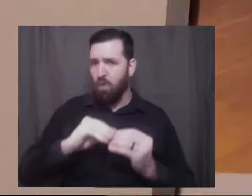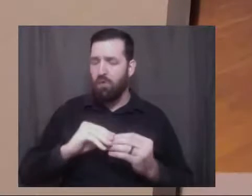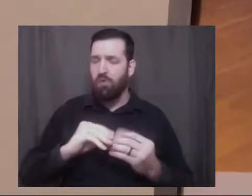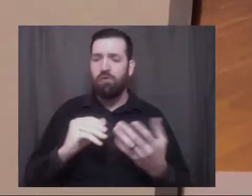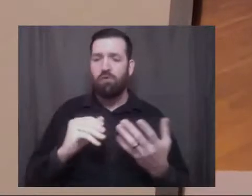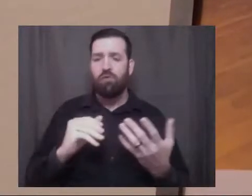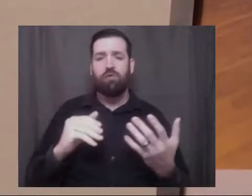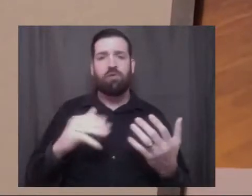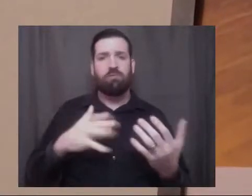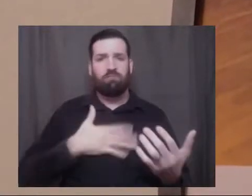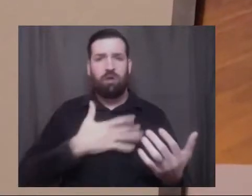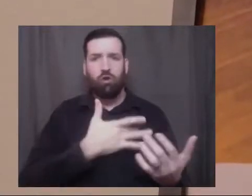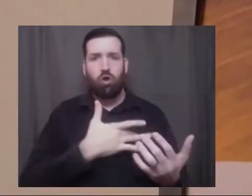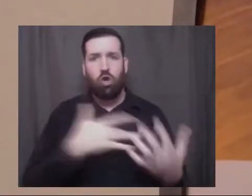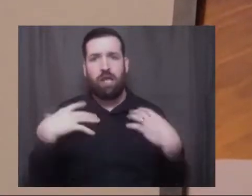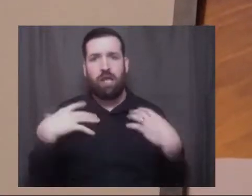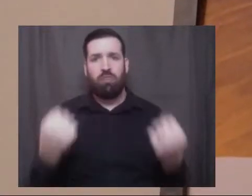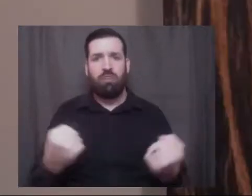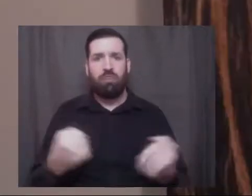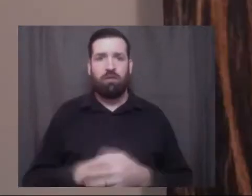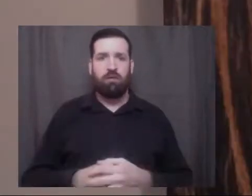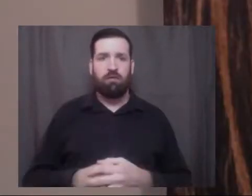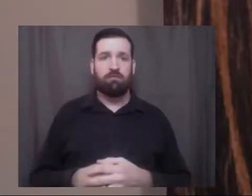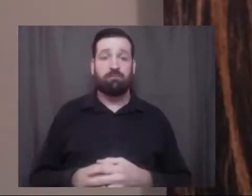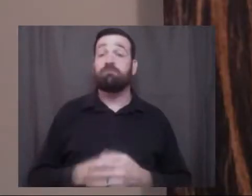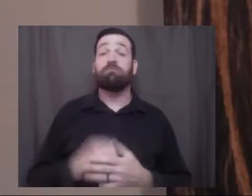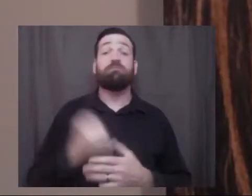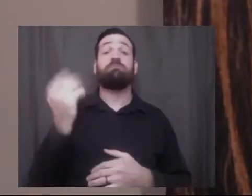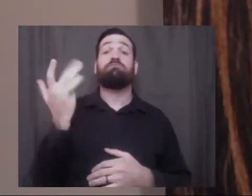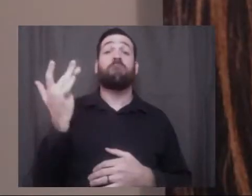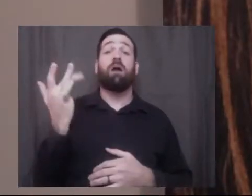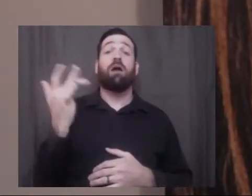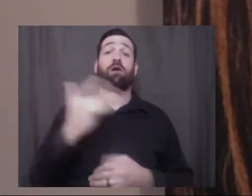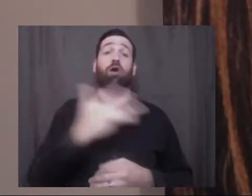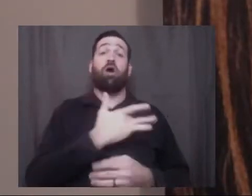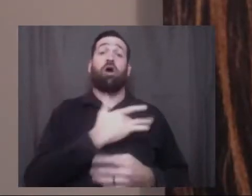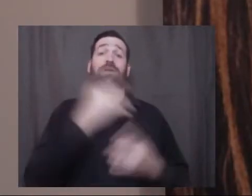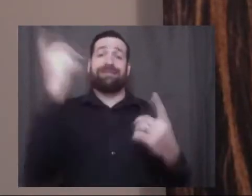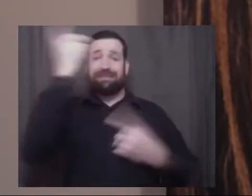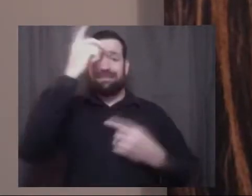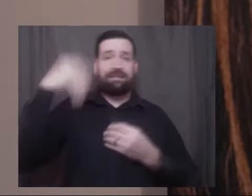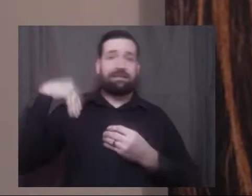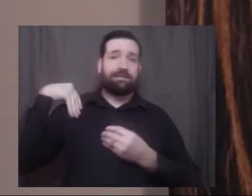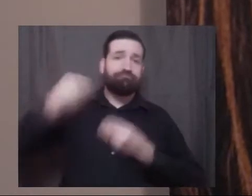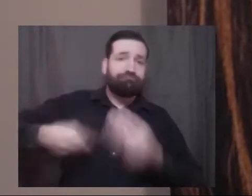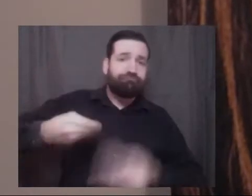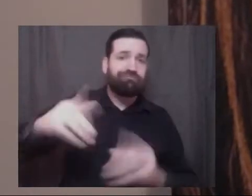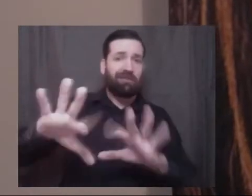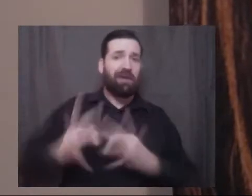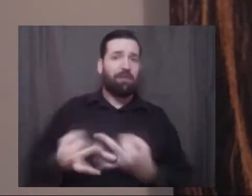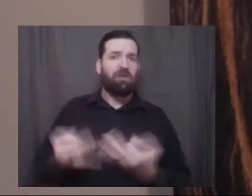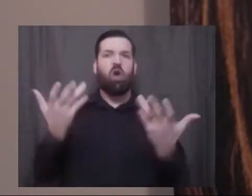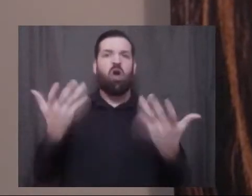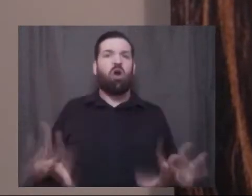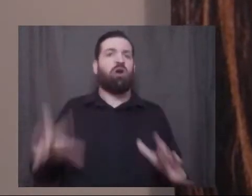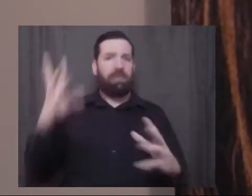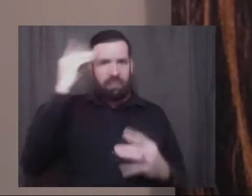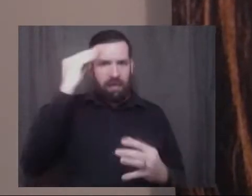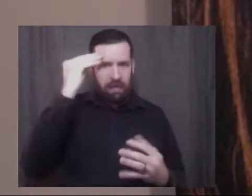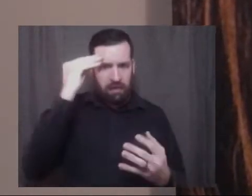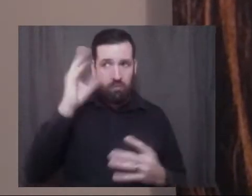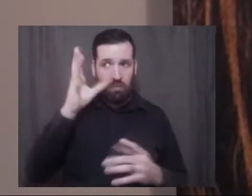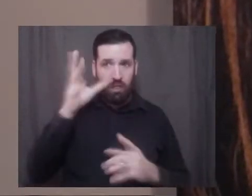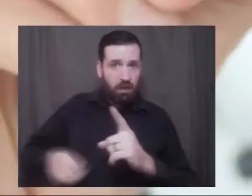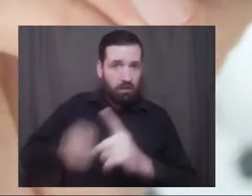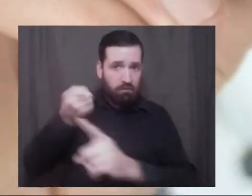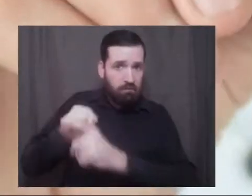health. Because heart disease runs in Shannon's family, she's already thinking about if that will affect things moving forward if